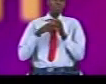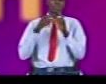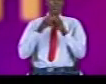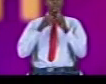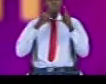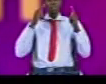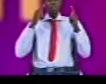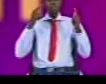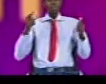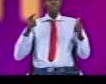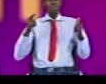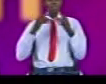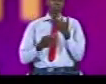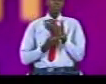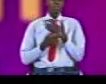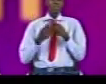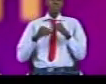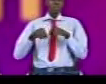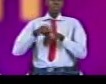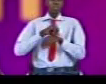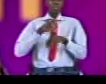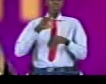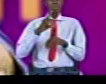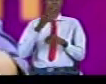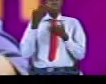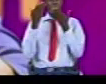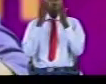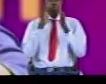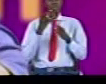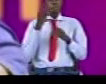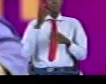The anointed servant of God is fully loaded.